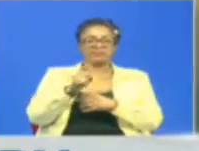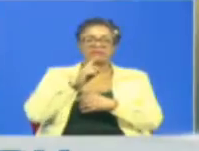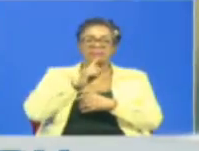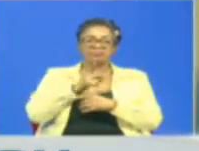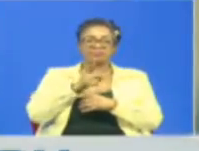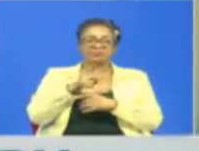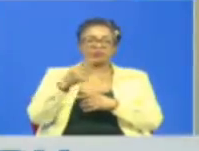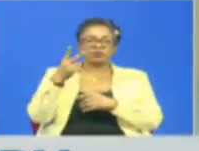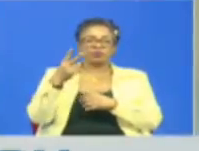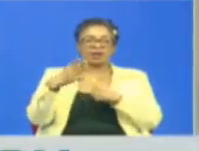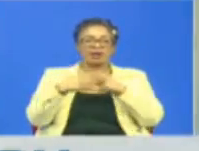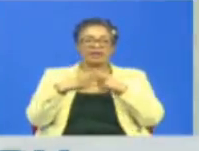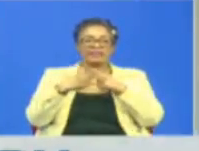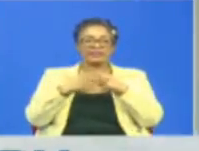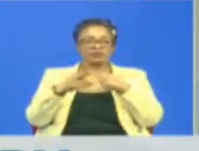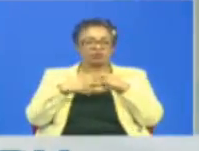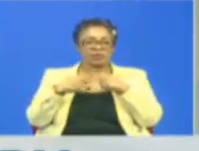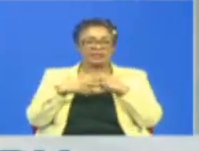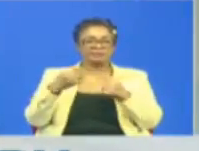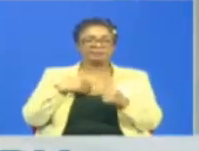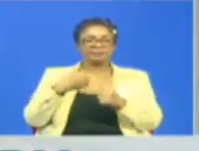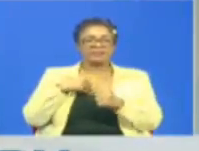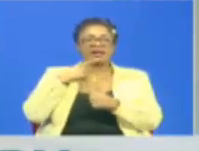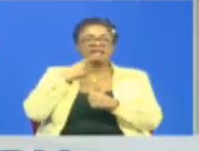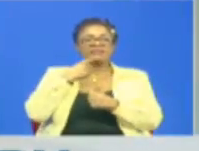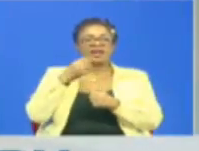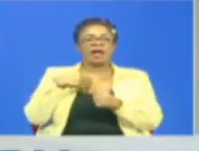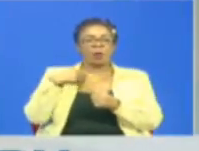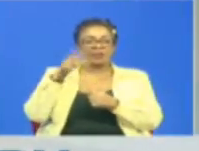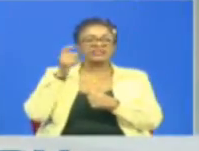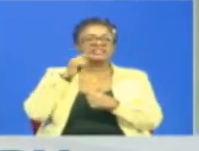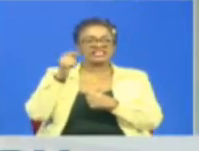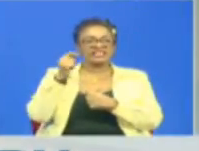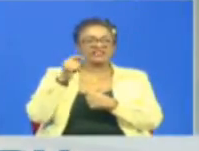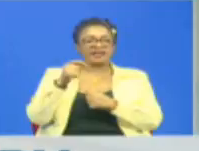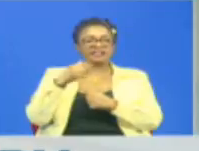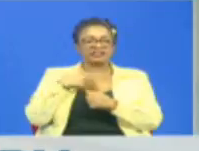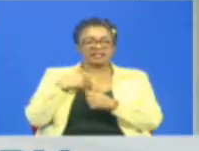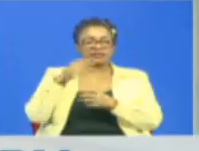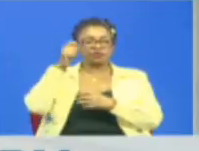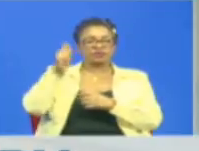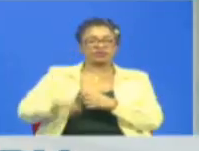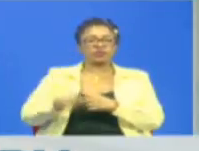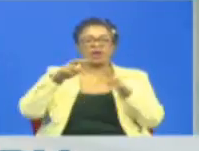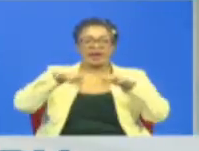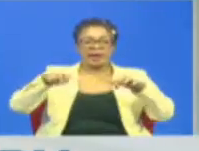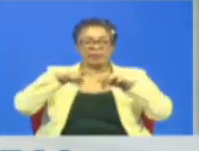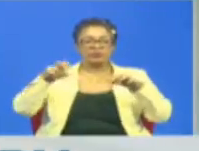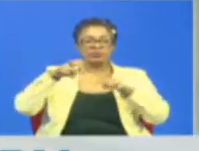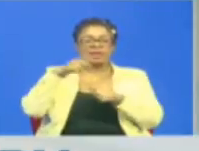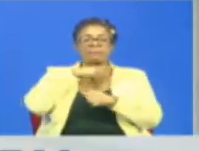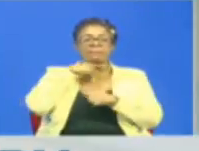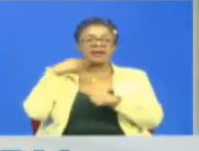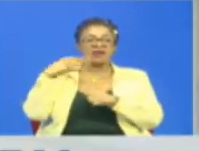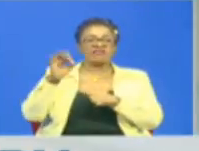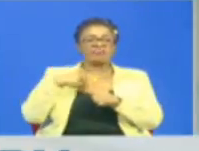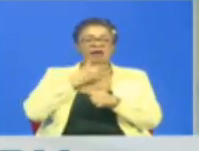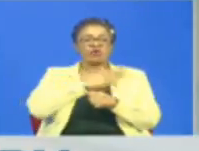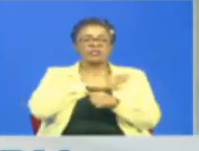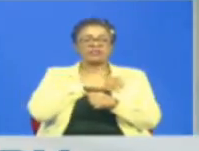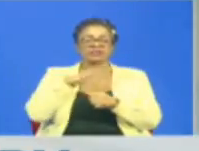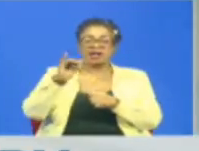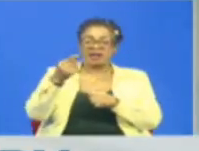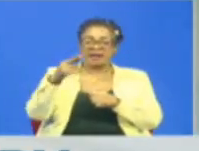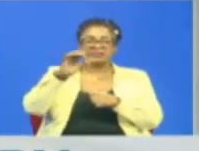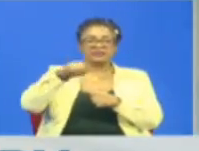29th July, I said I will testify at an independent judicial inquest into the murder of my colleague Chris. I received this